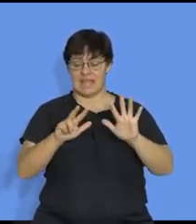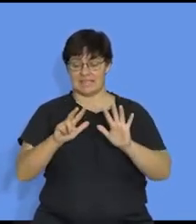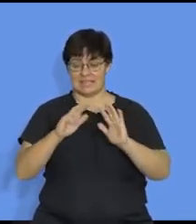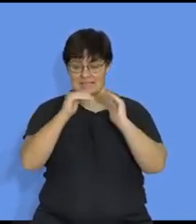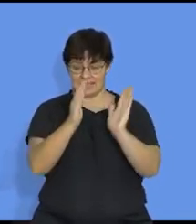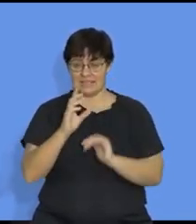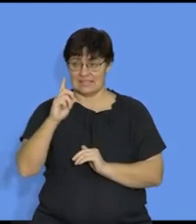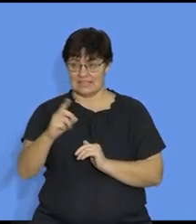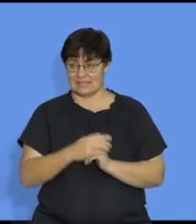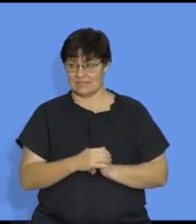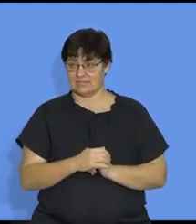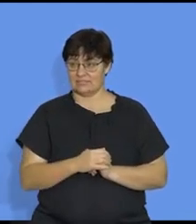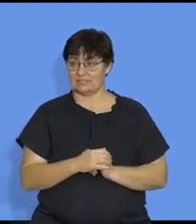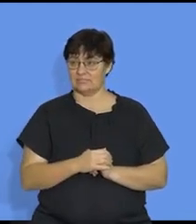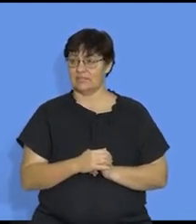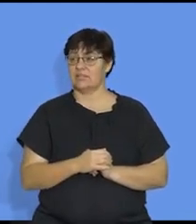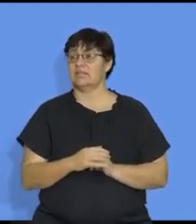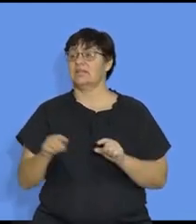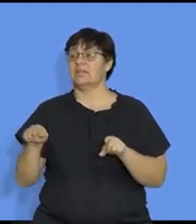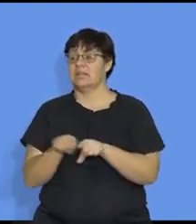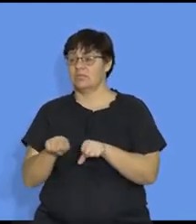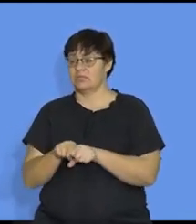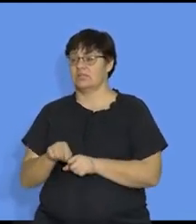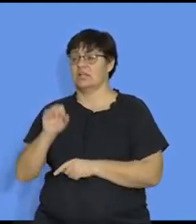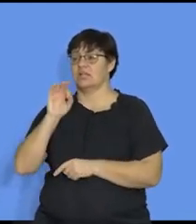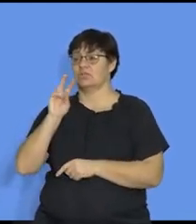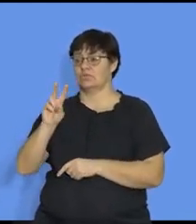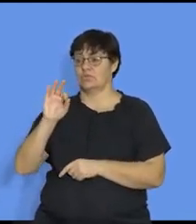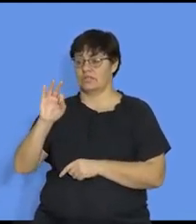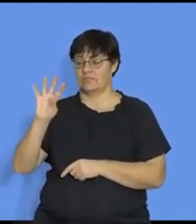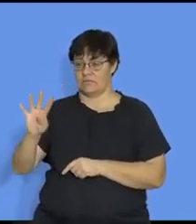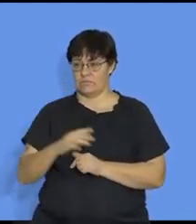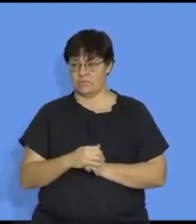plus 8D is equal to